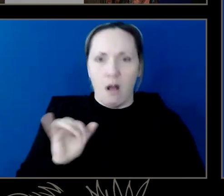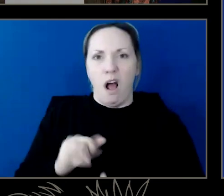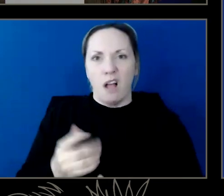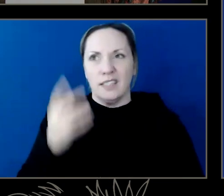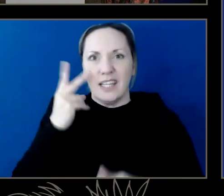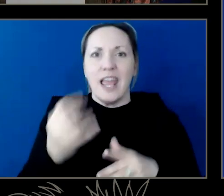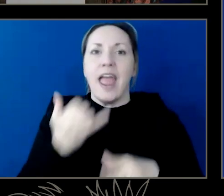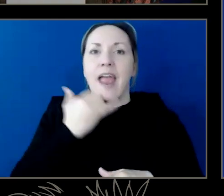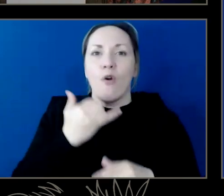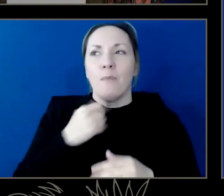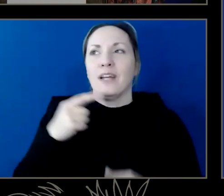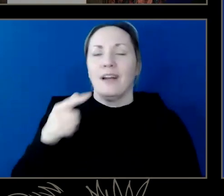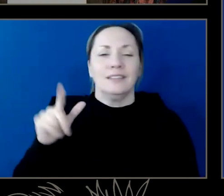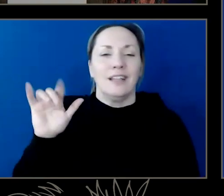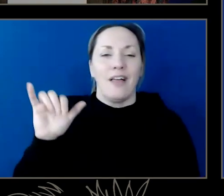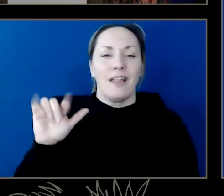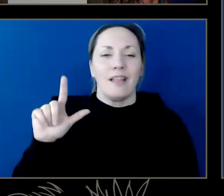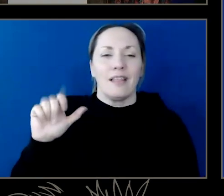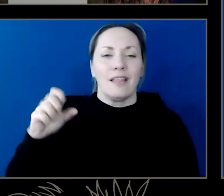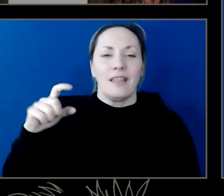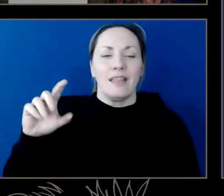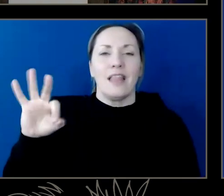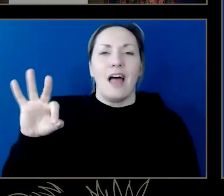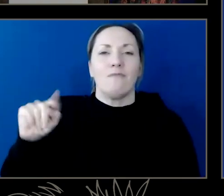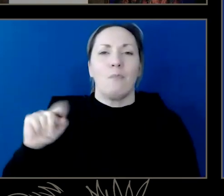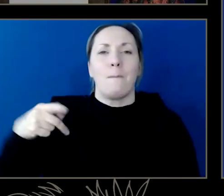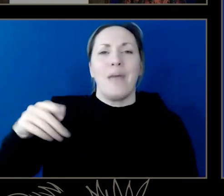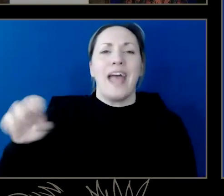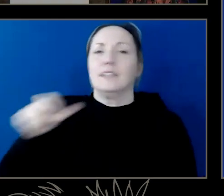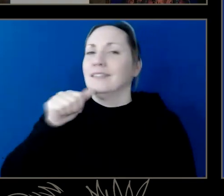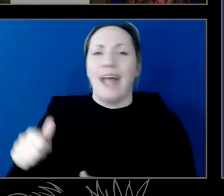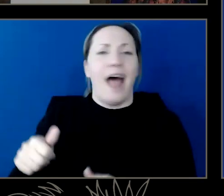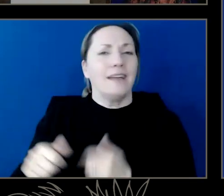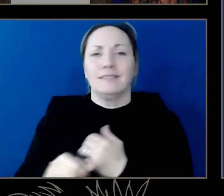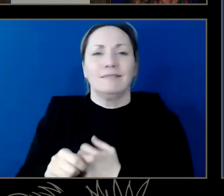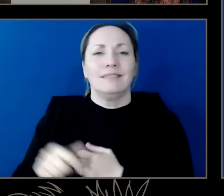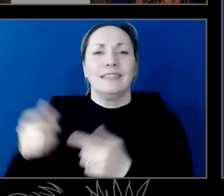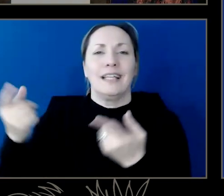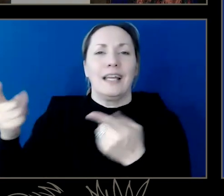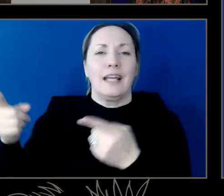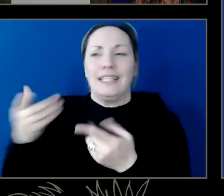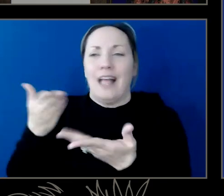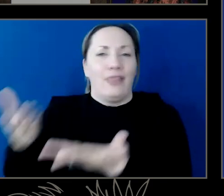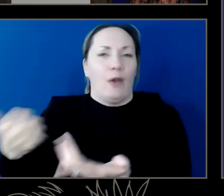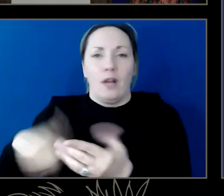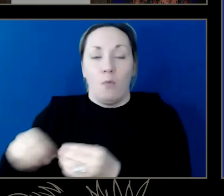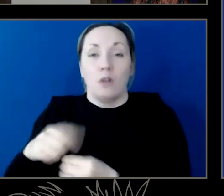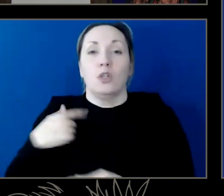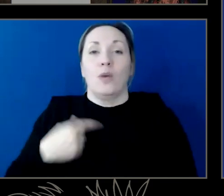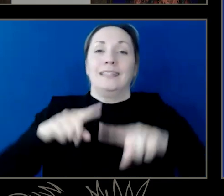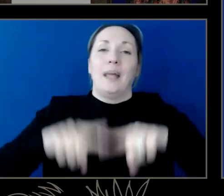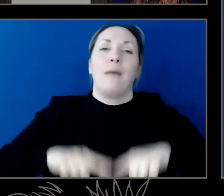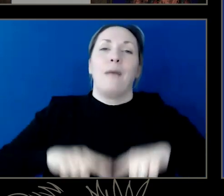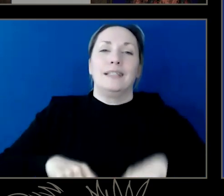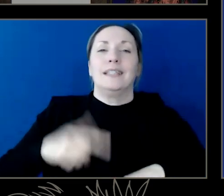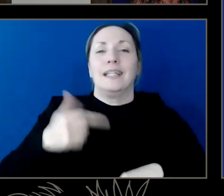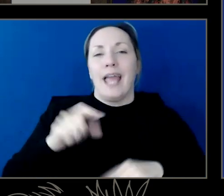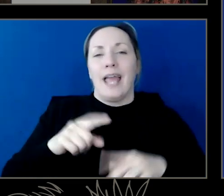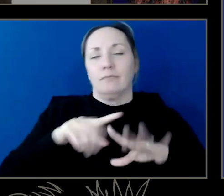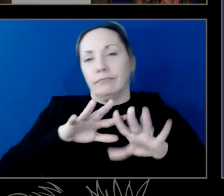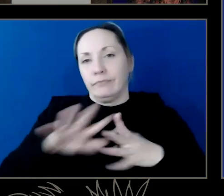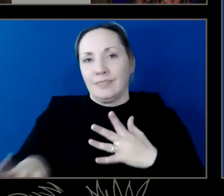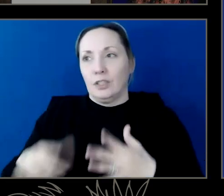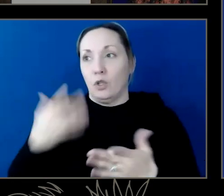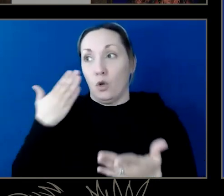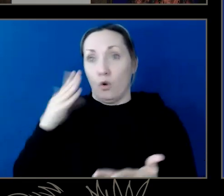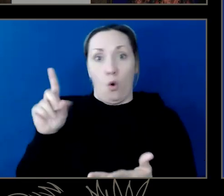left pad no longer exists. This is what we call dependency gate. So now because you've installed all these packages and all these random modules that you don't know where they